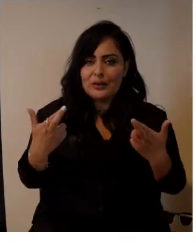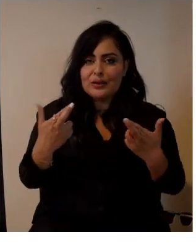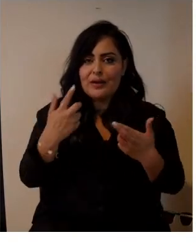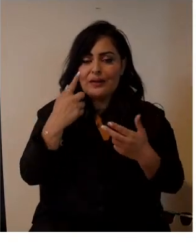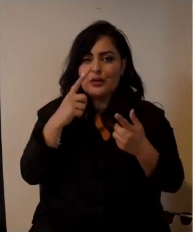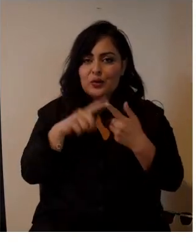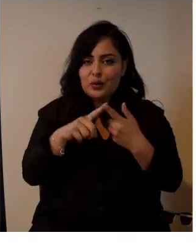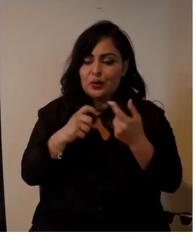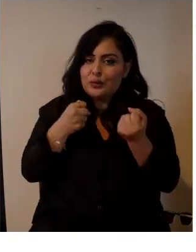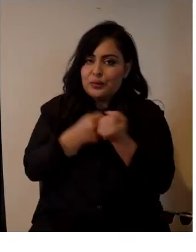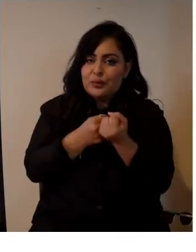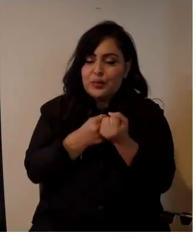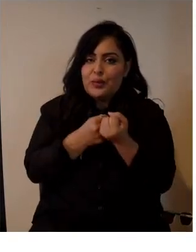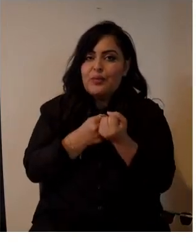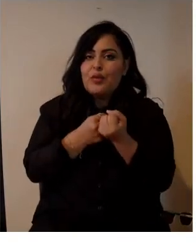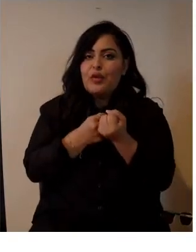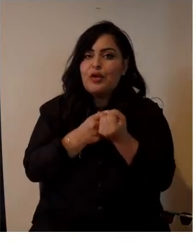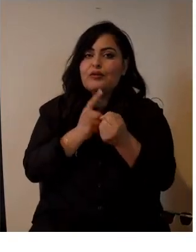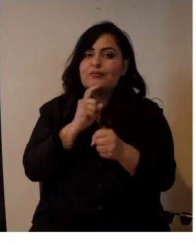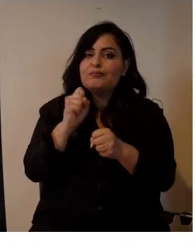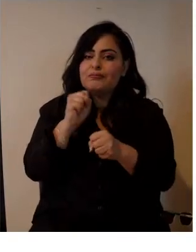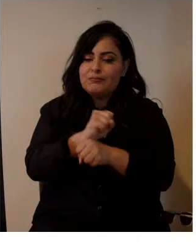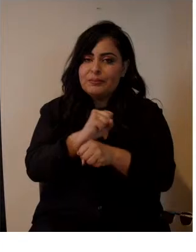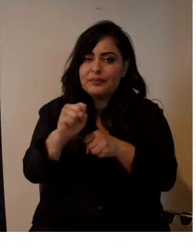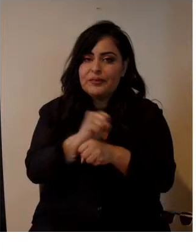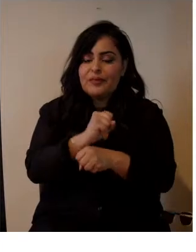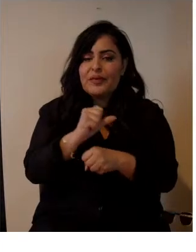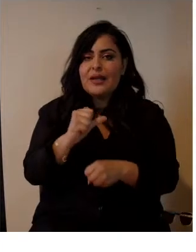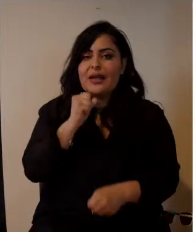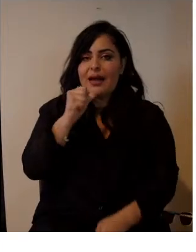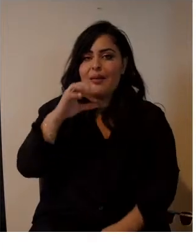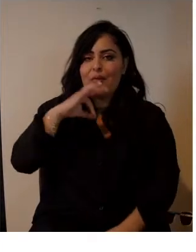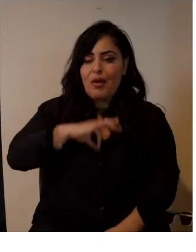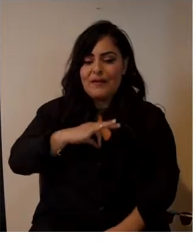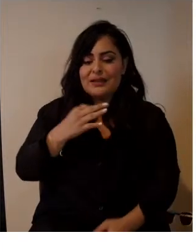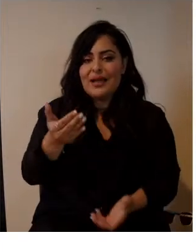credible nonprofits. So if you have any questions, again,